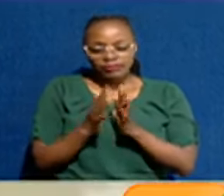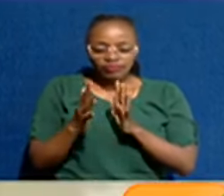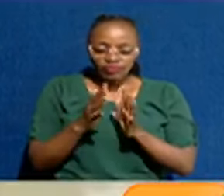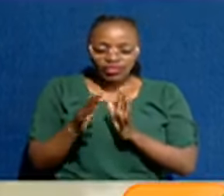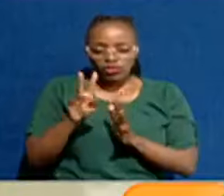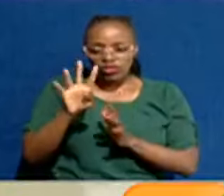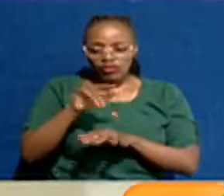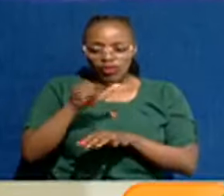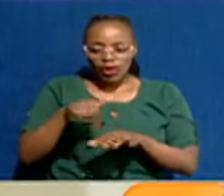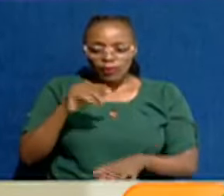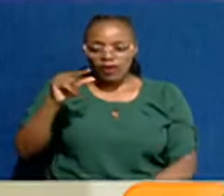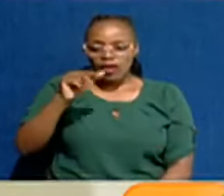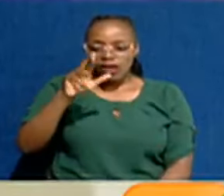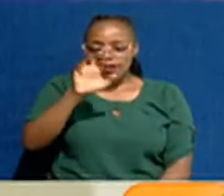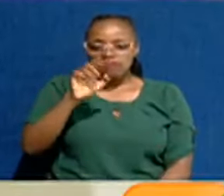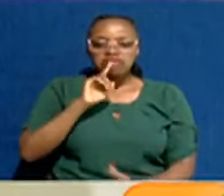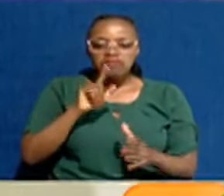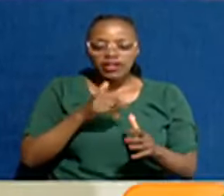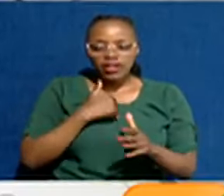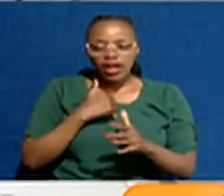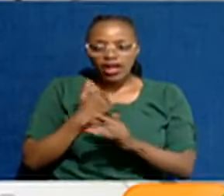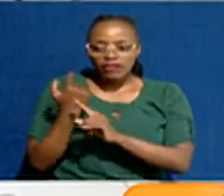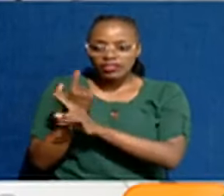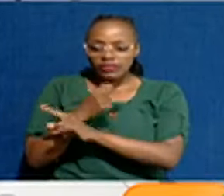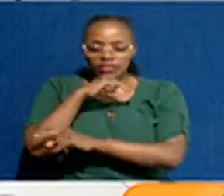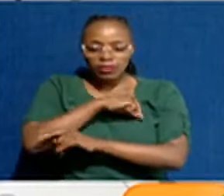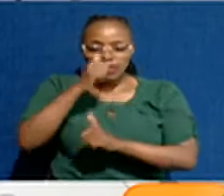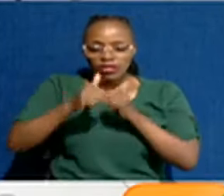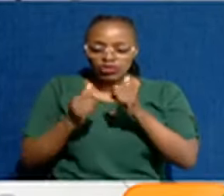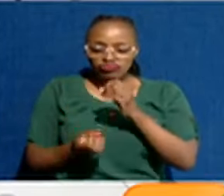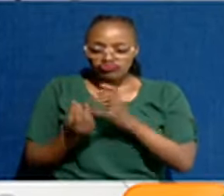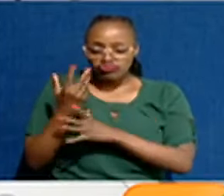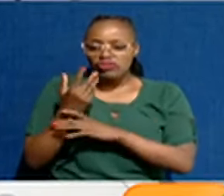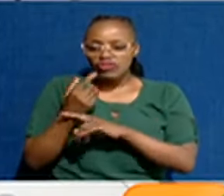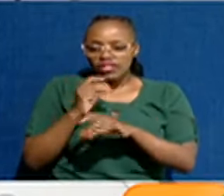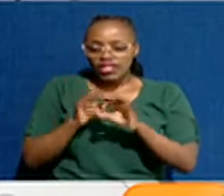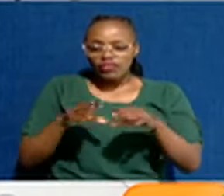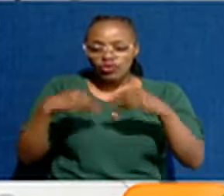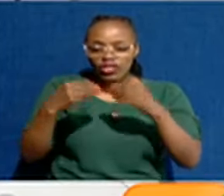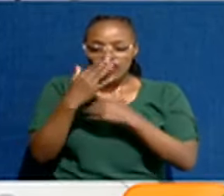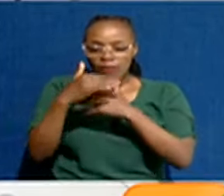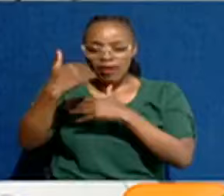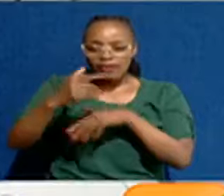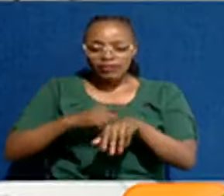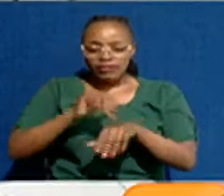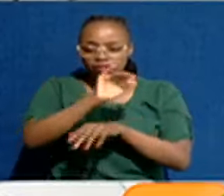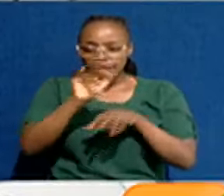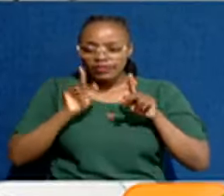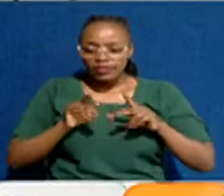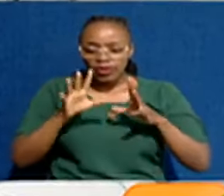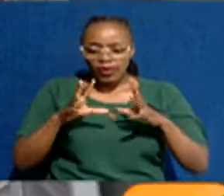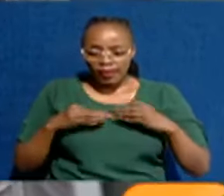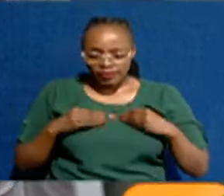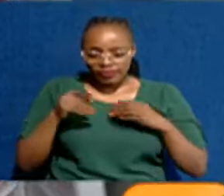24. Grace Nzilani says there are several benefits that come from donating blood frequently, urging residents to embrace